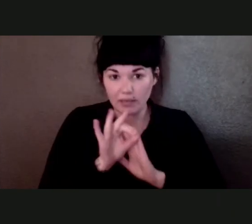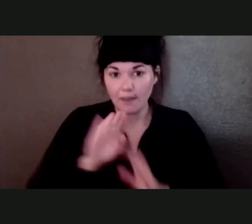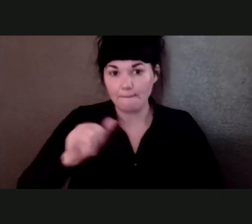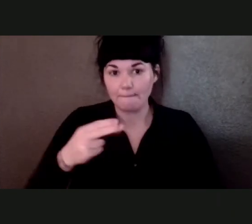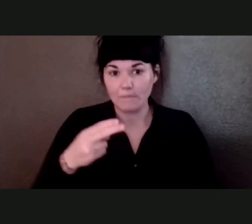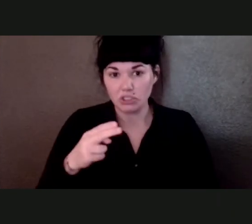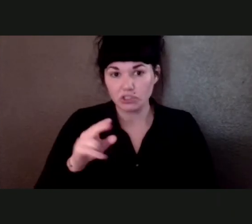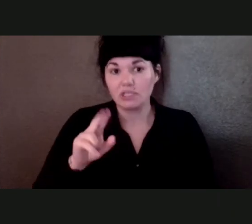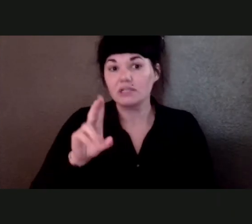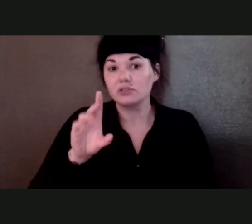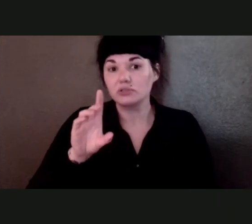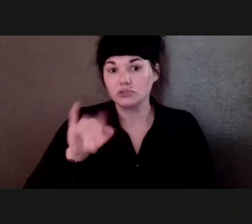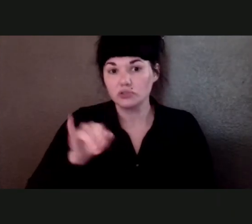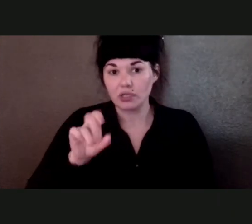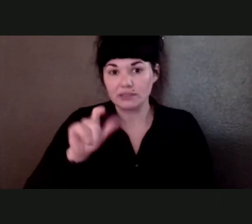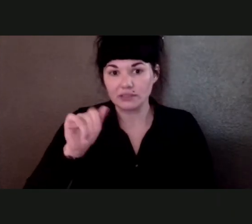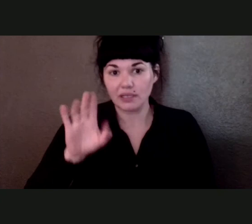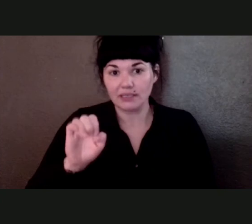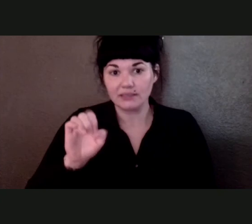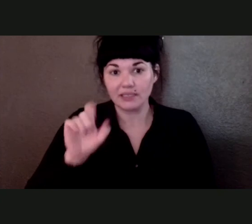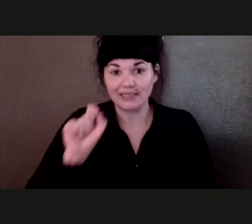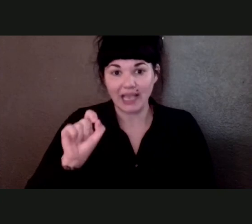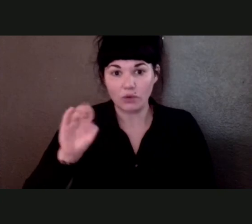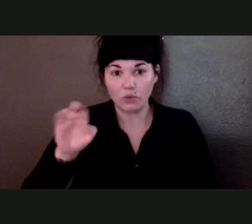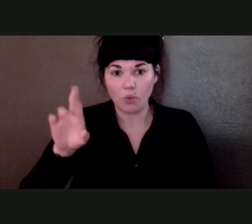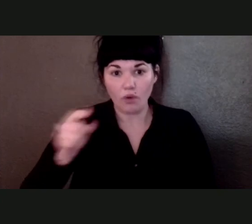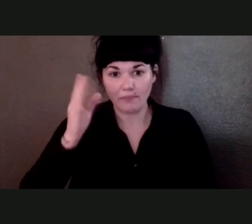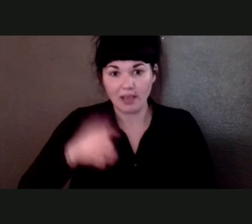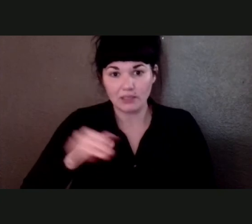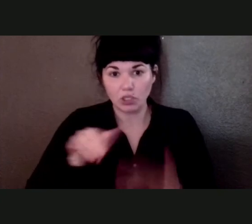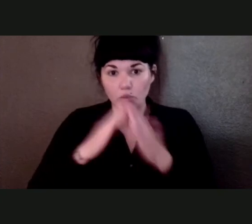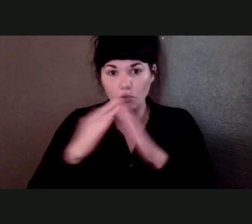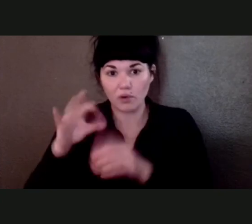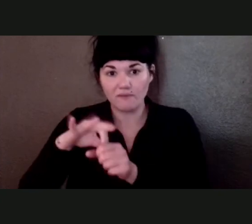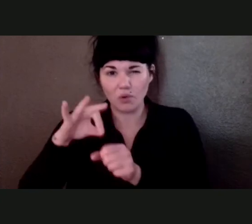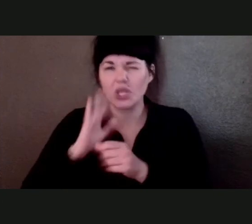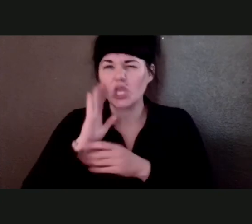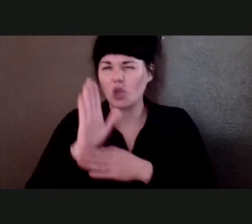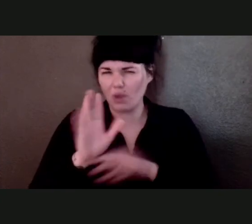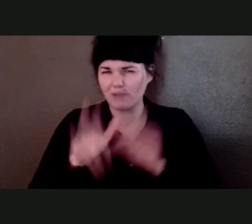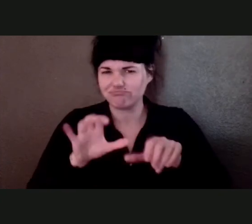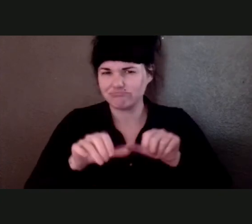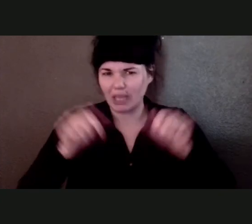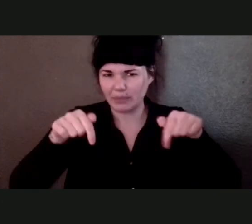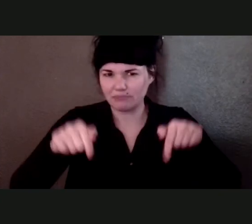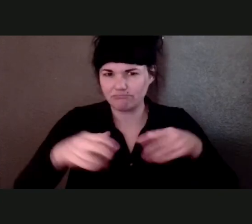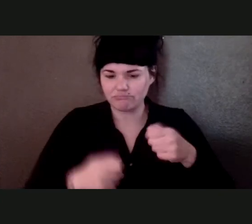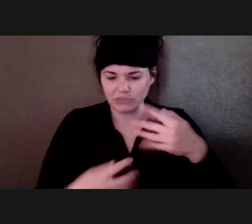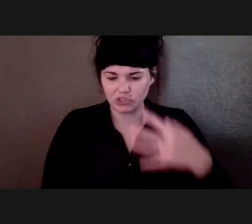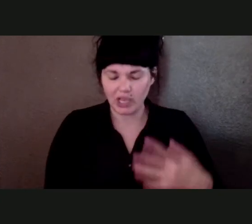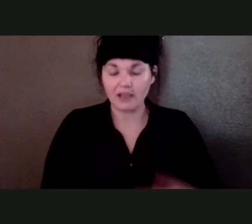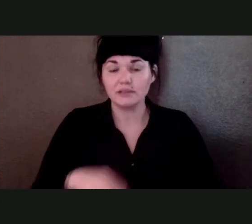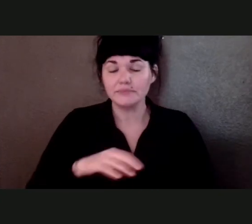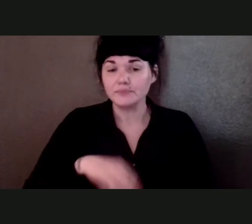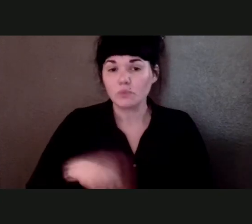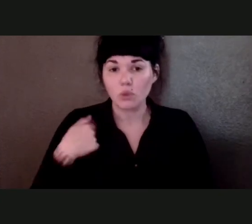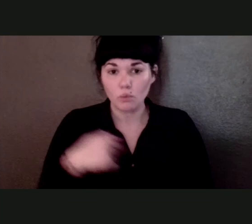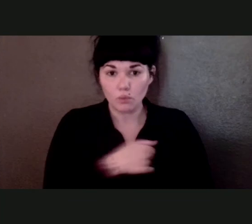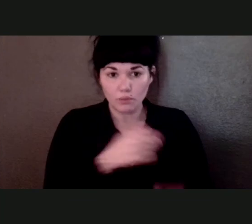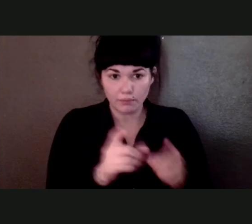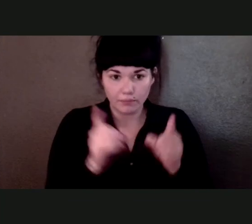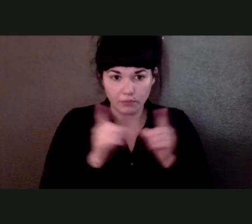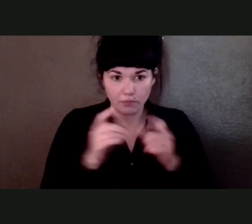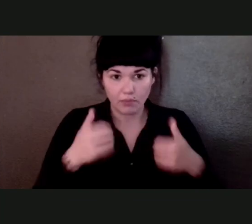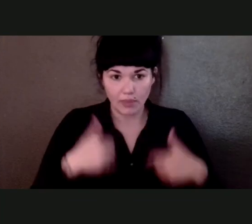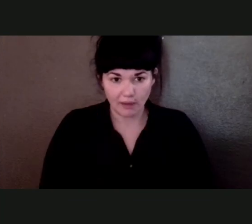michiganjustice.org/community voting, and that will come in the chat in just a moment. DHDC has launched a language justice petition that we encourage and invite